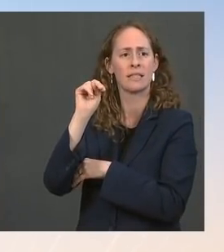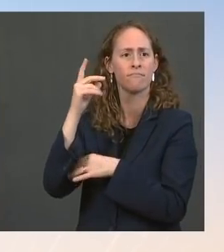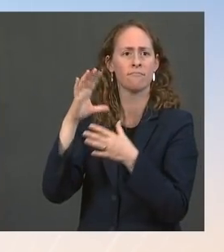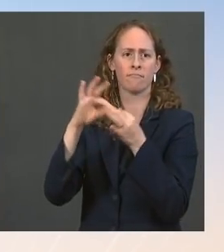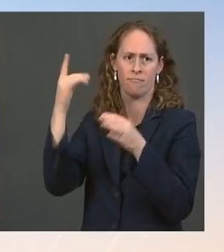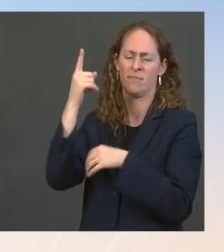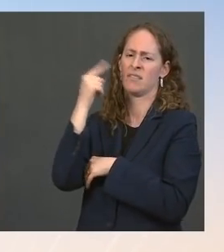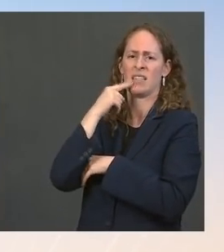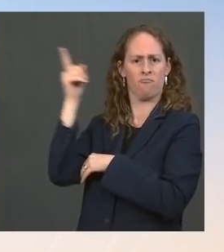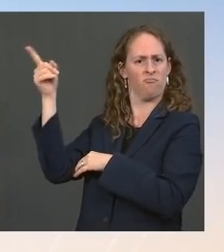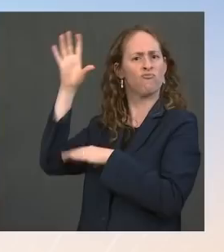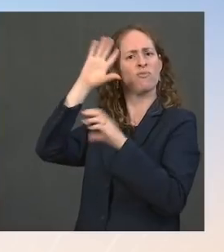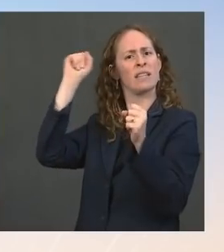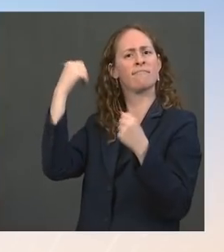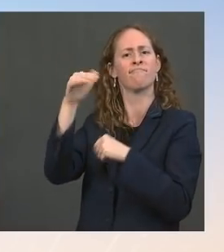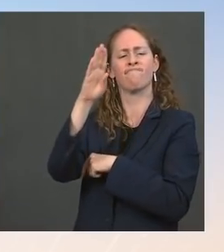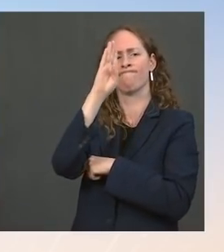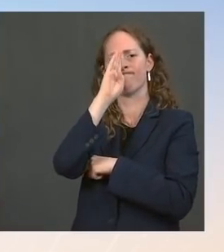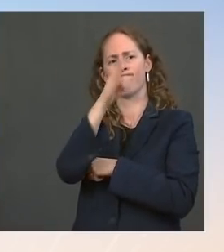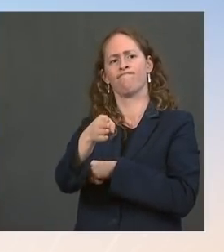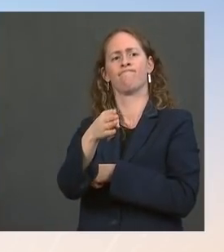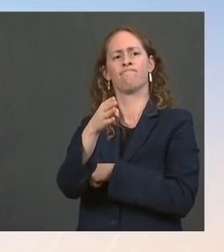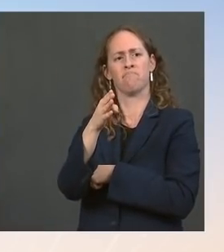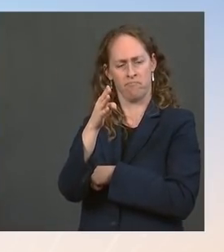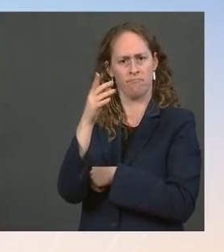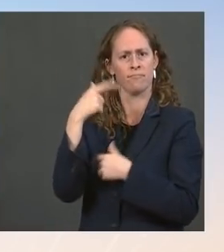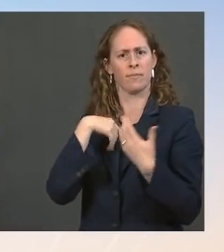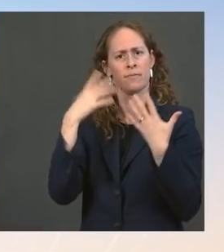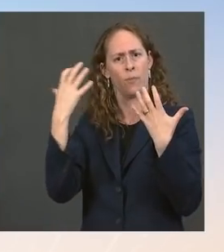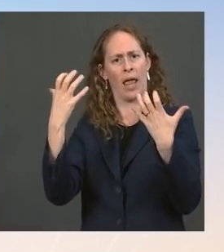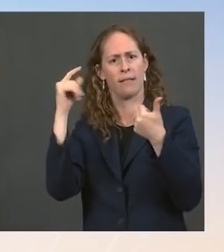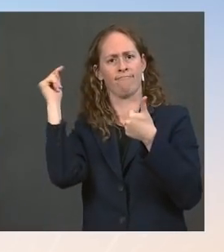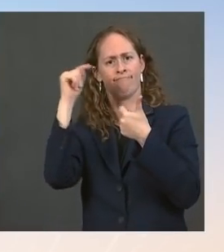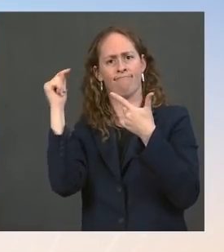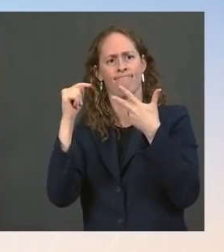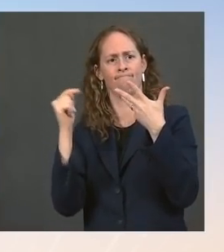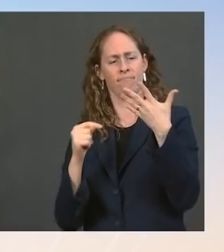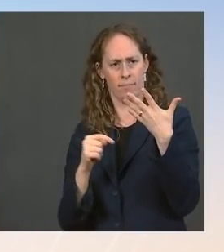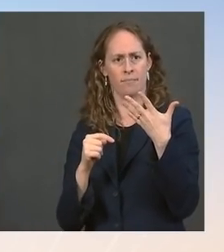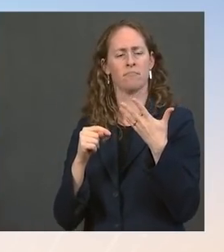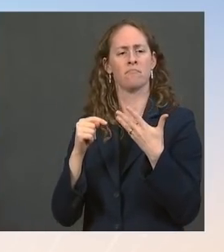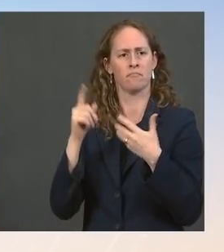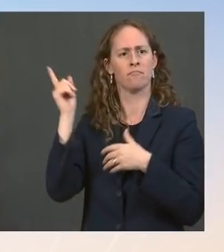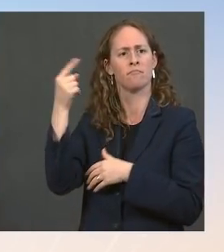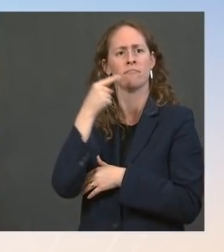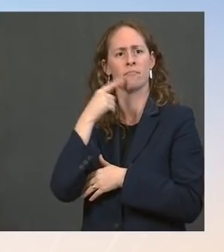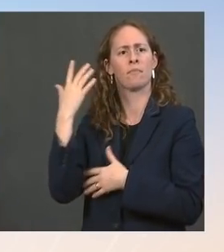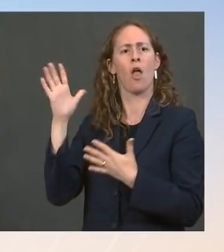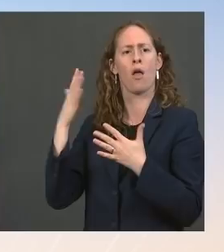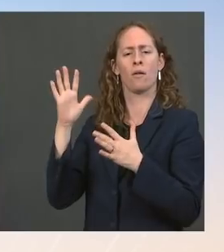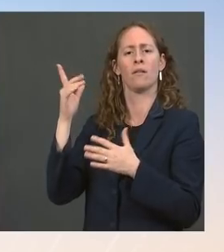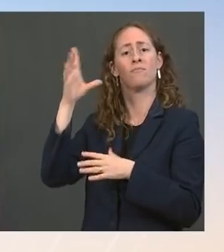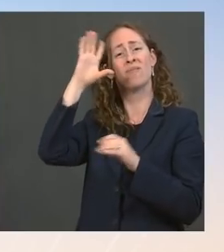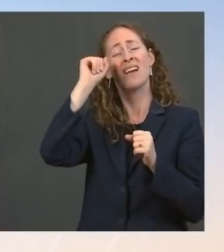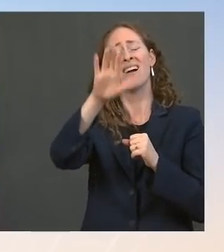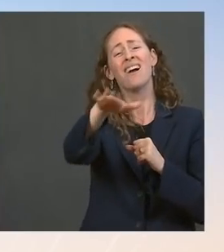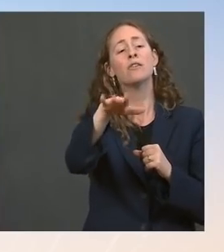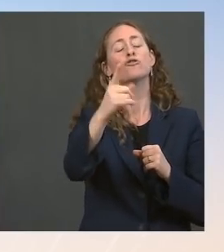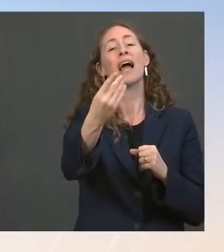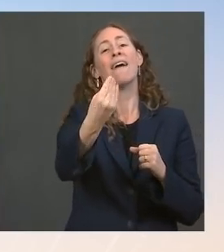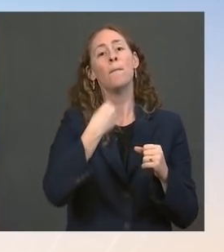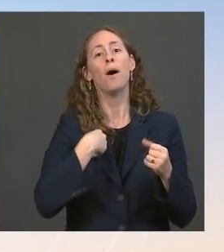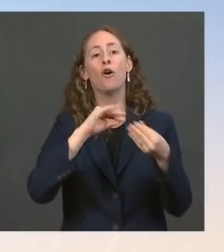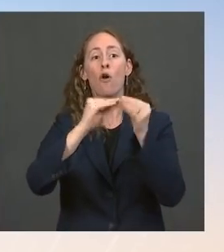he and other attendees about what he expected of them, and that the president said, just give me a number that you can live with and what you want.